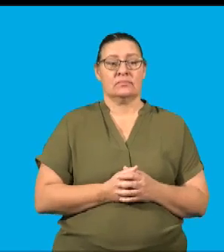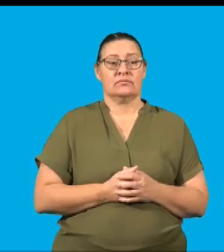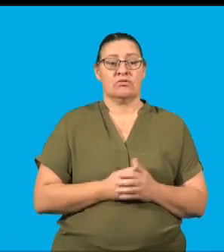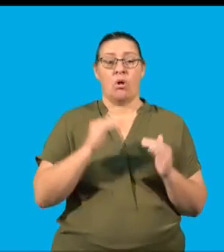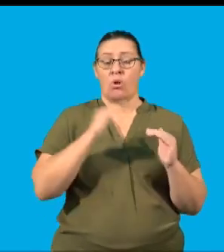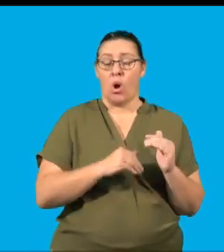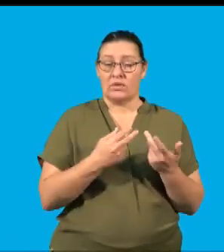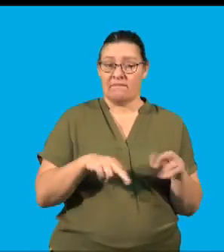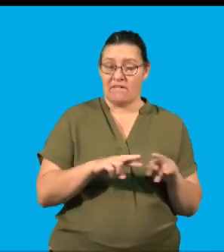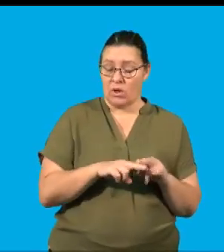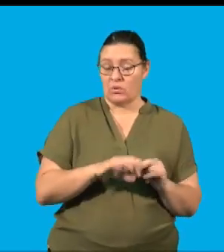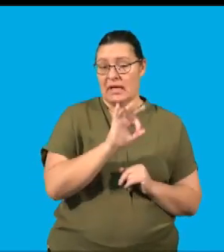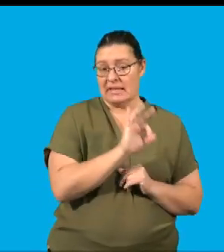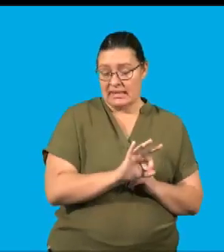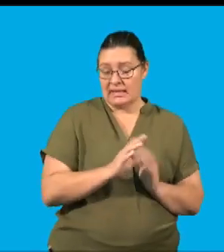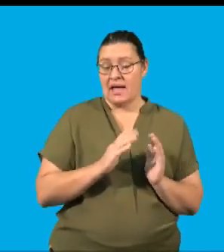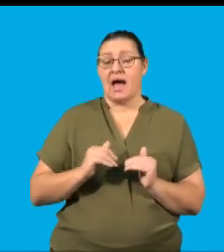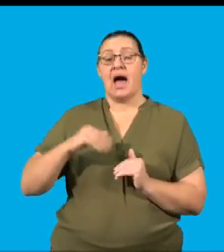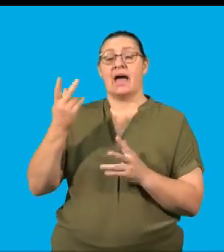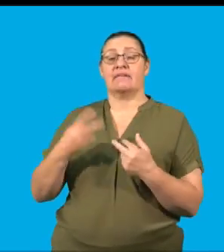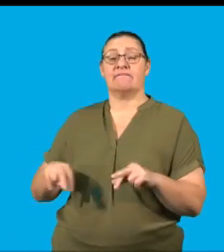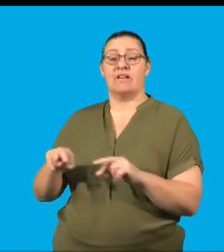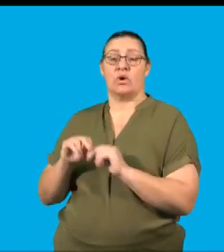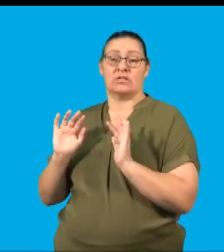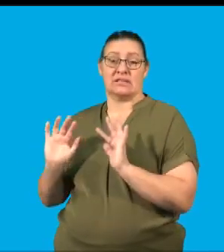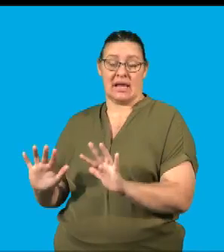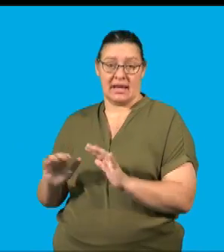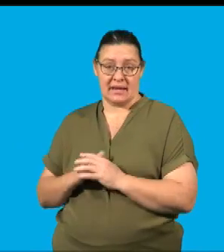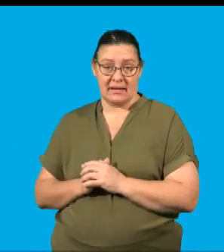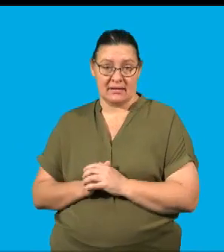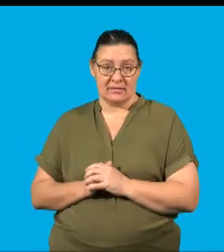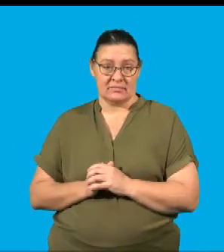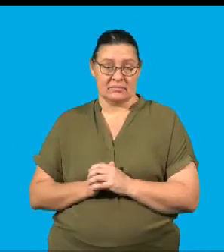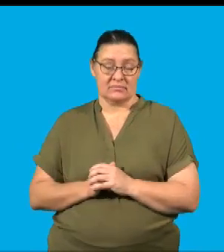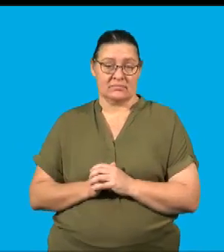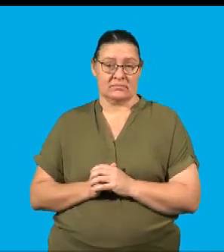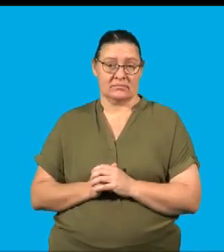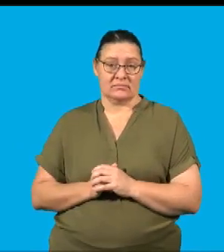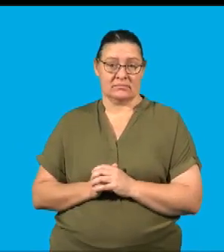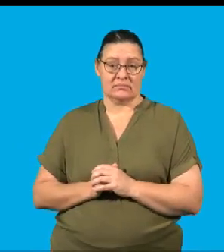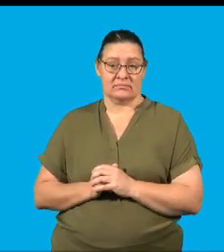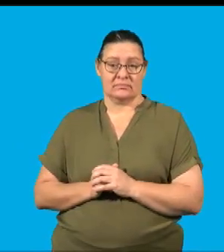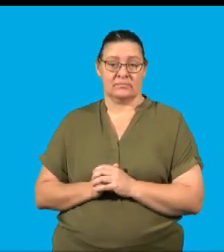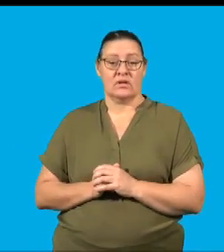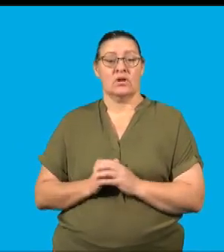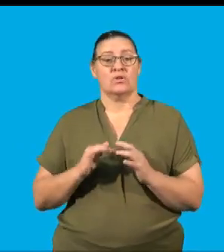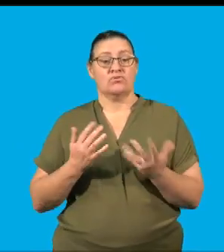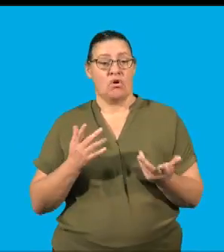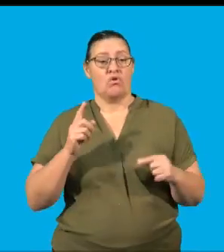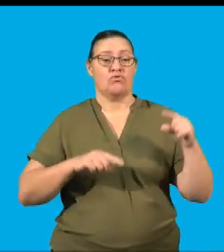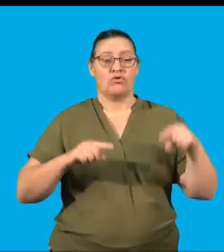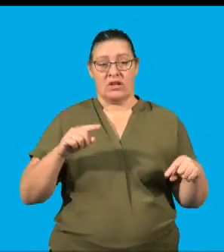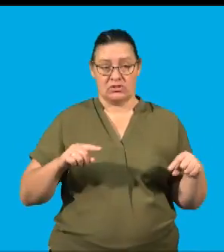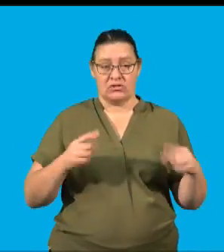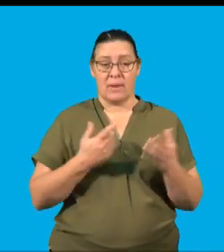lowest value from this data, it is 3. And the highest value, I think we can all agree it is 10. So the range